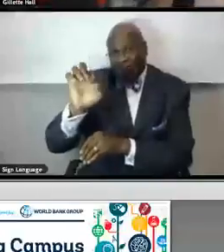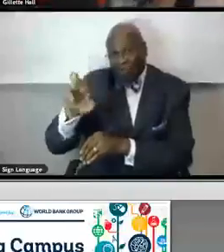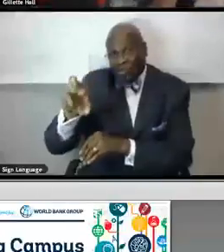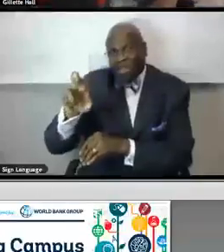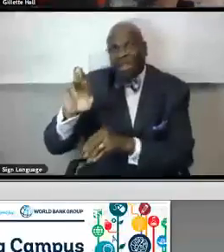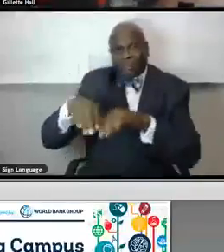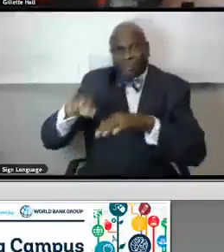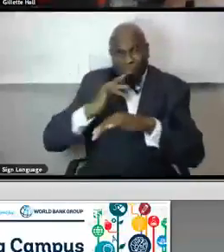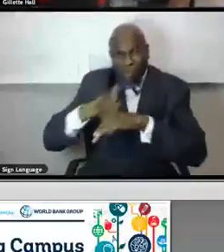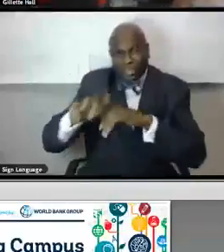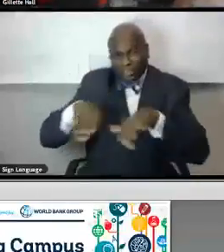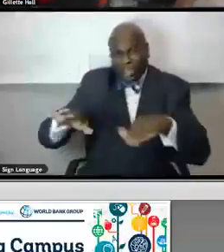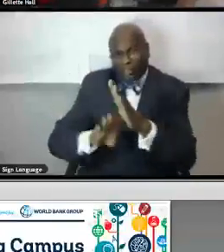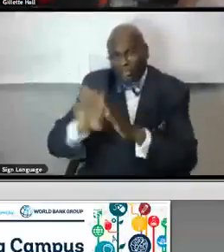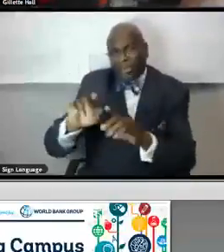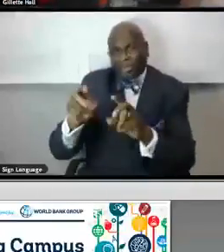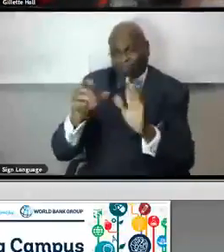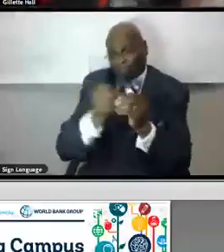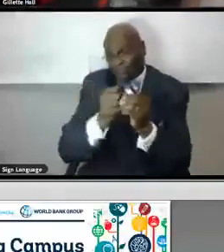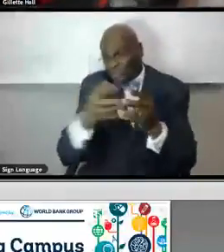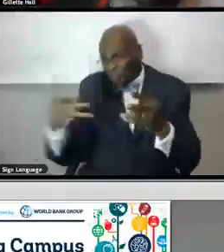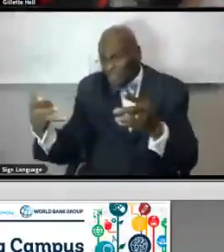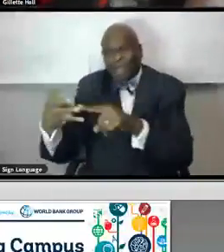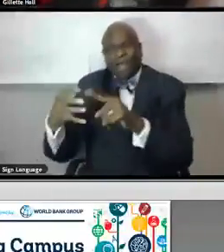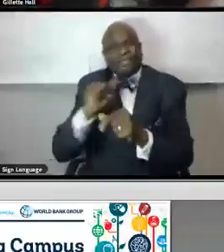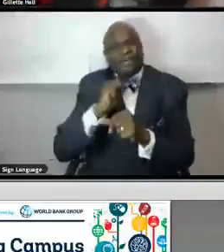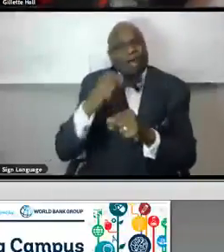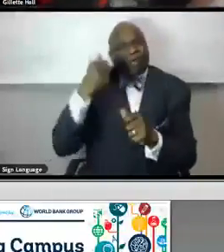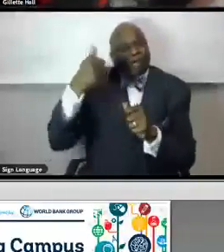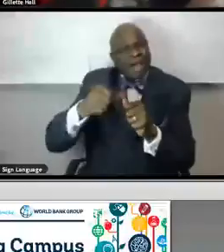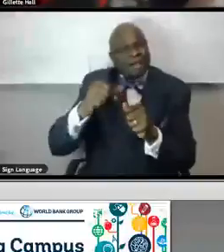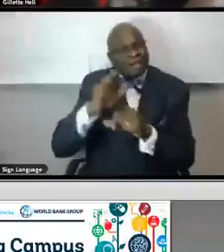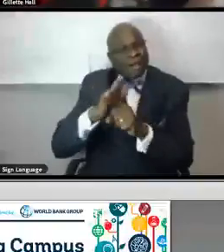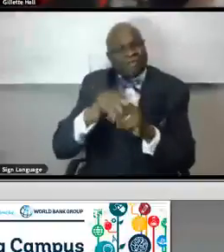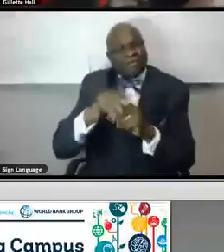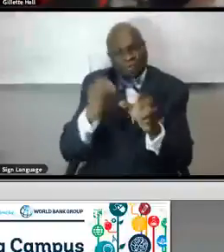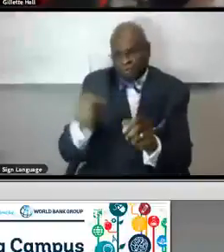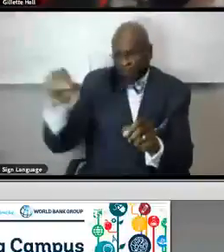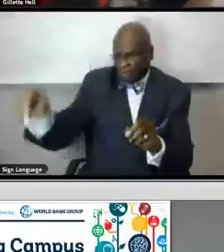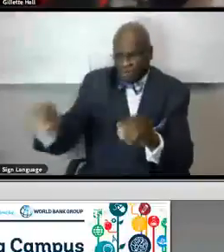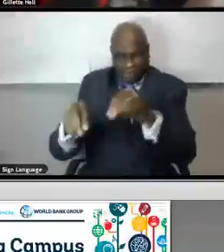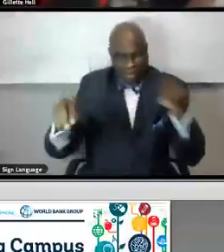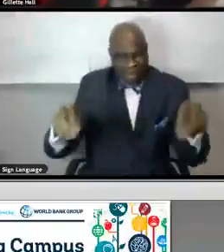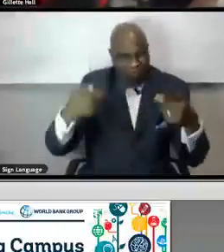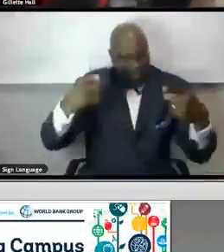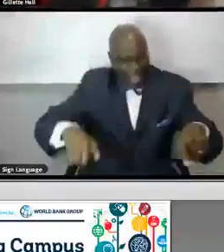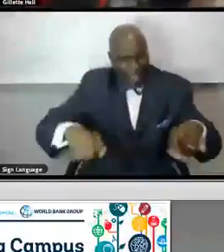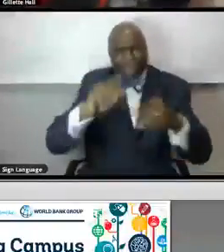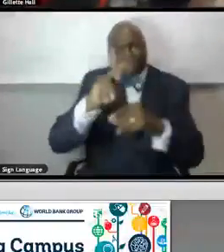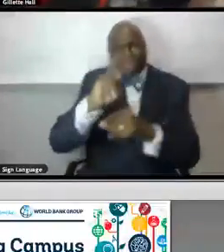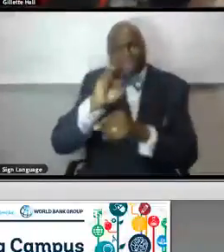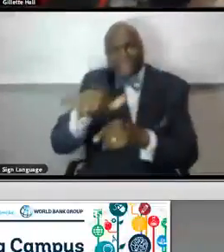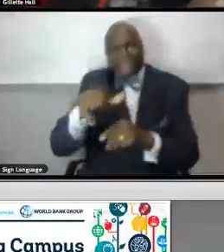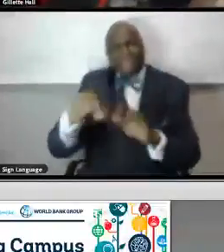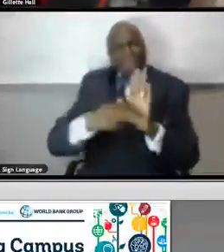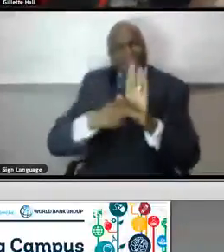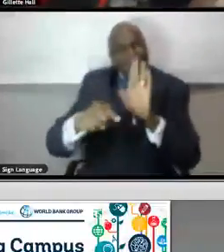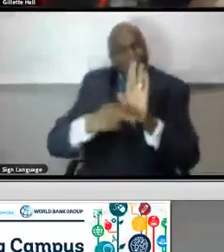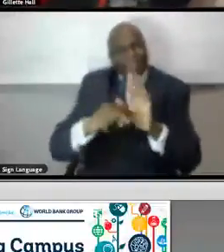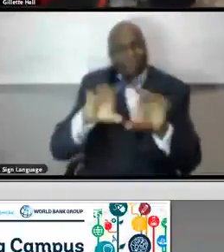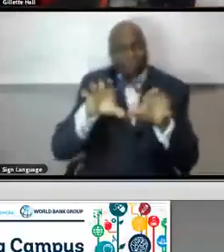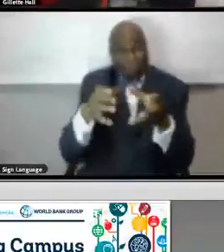development, etc., we are not reminded enough to parse out and look at, but what's happening among key disadvantaged